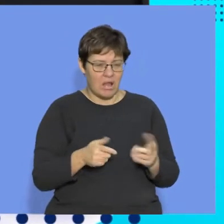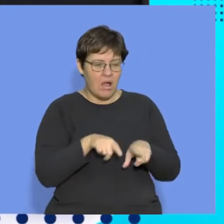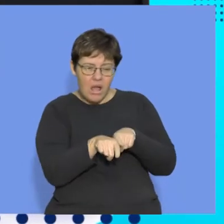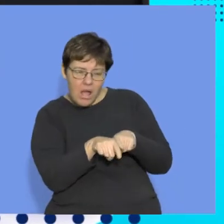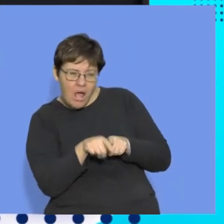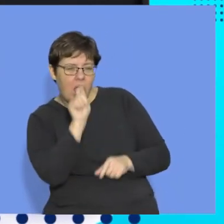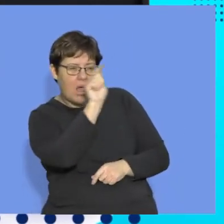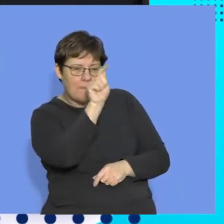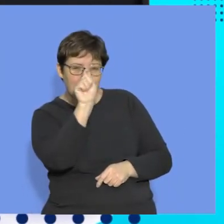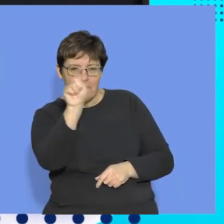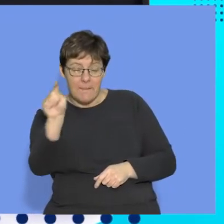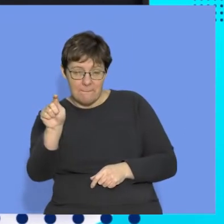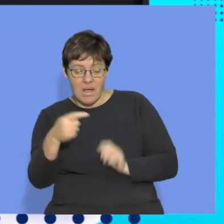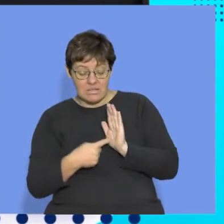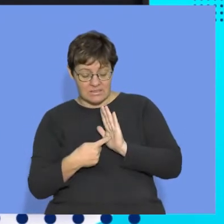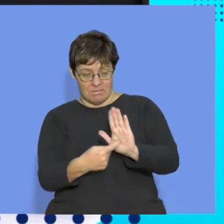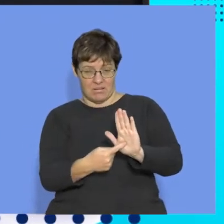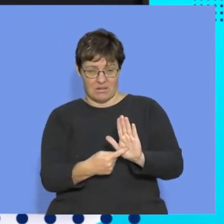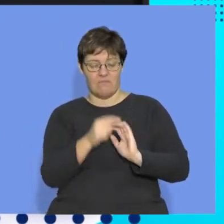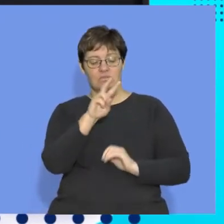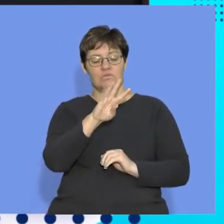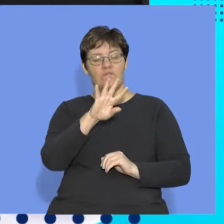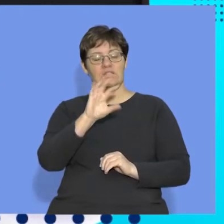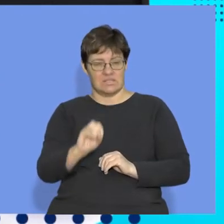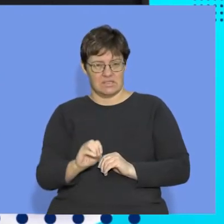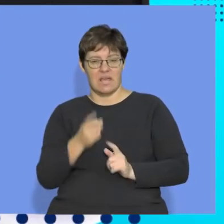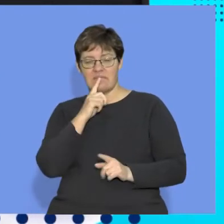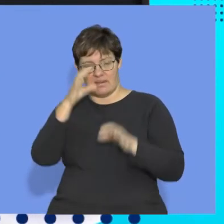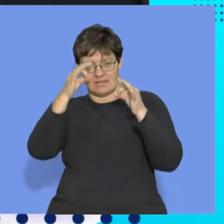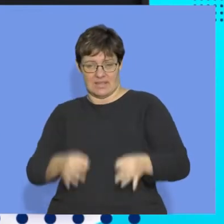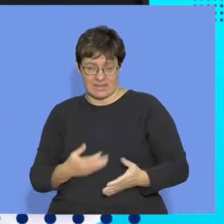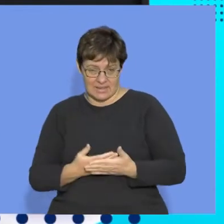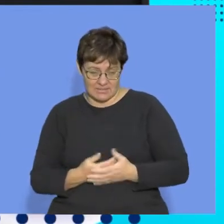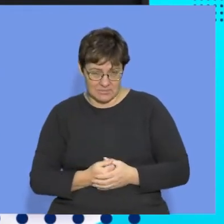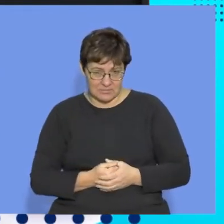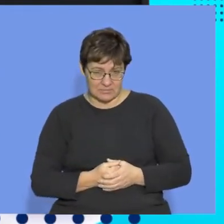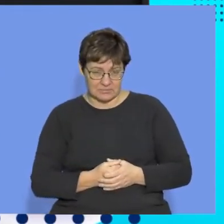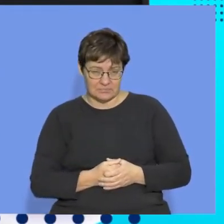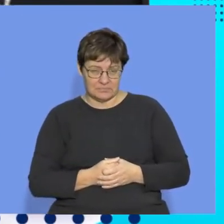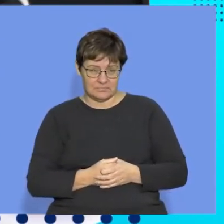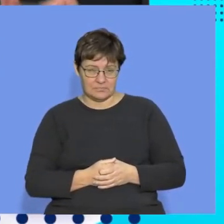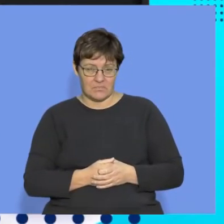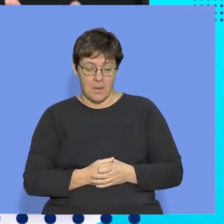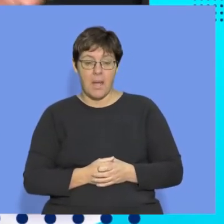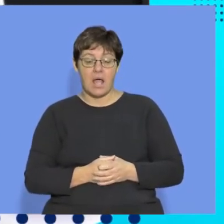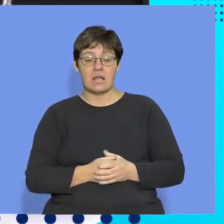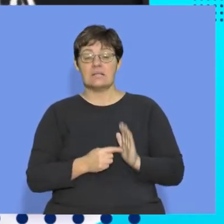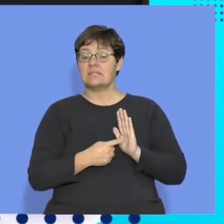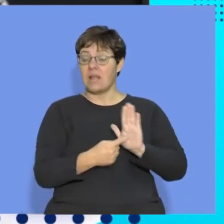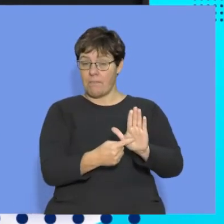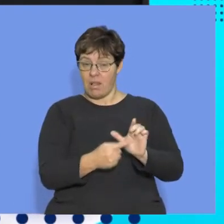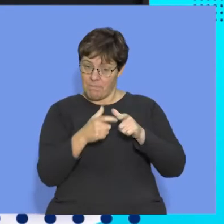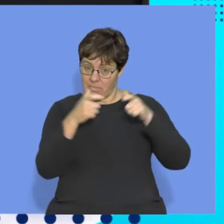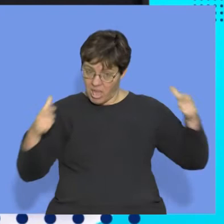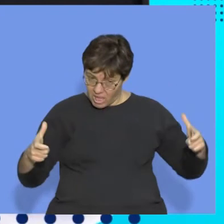sample, from a sample of 240, then we can draw some conclusion. Yes, the bigger the sample, the better